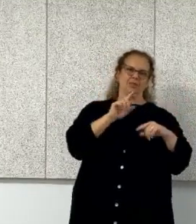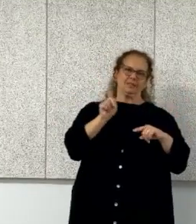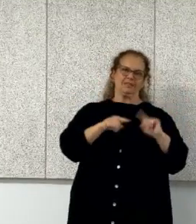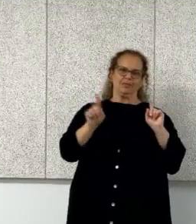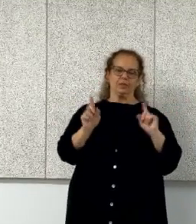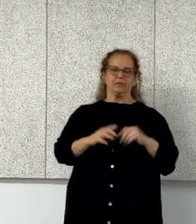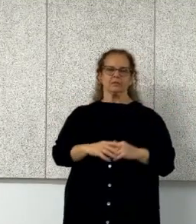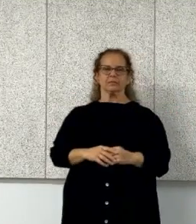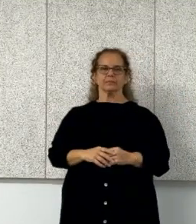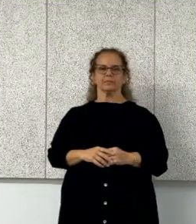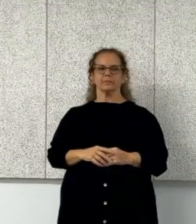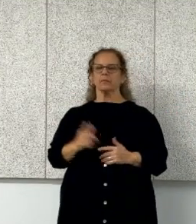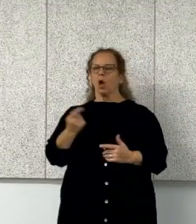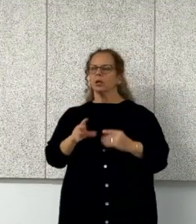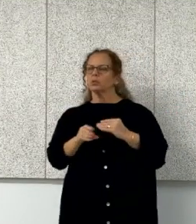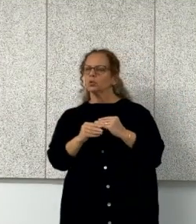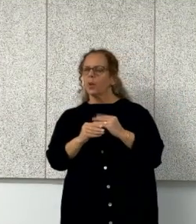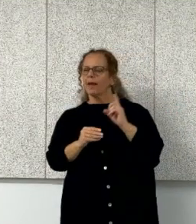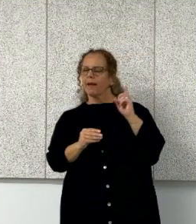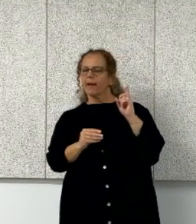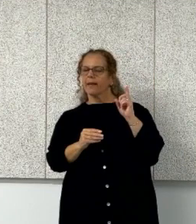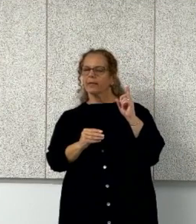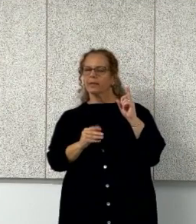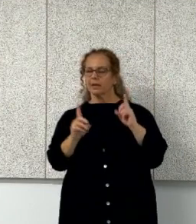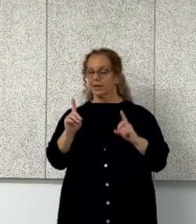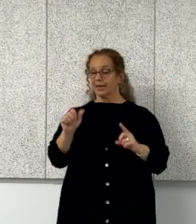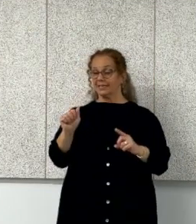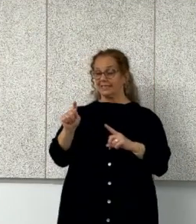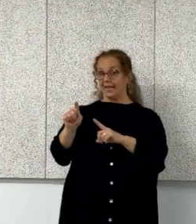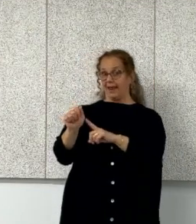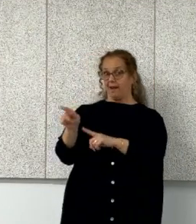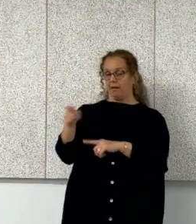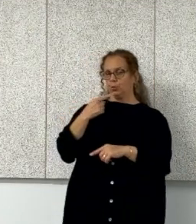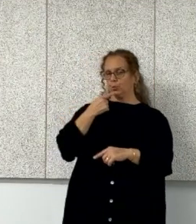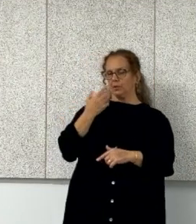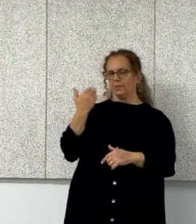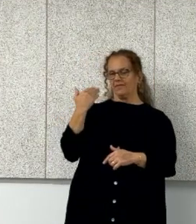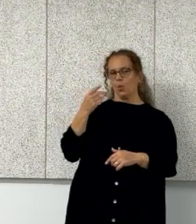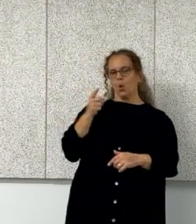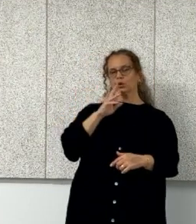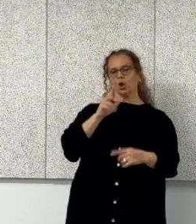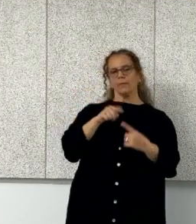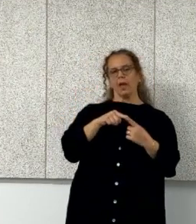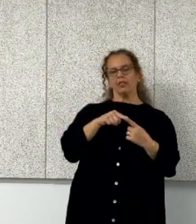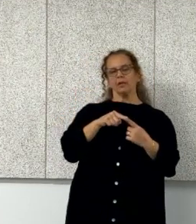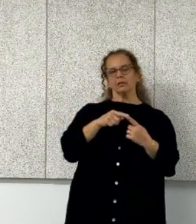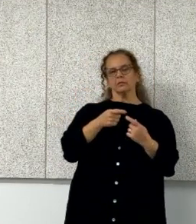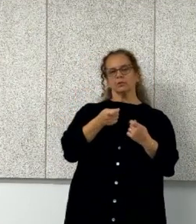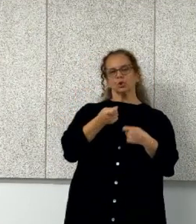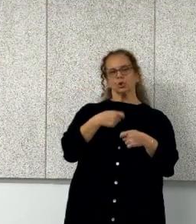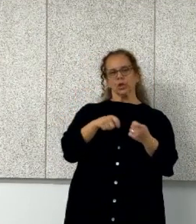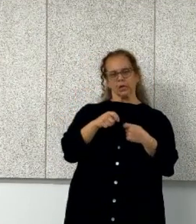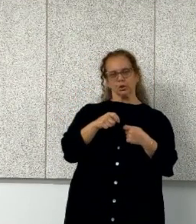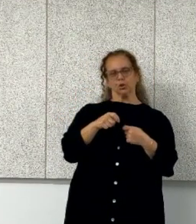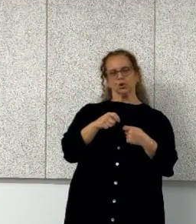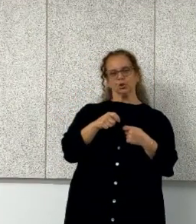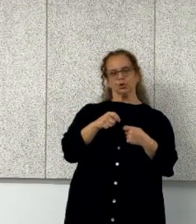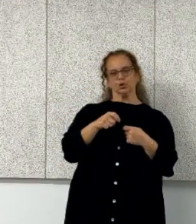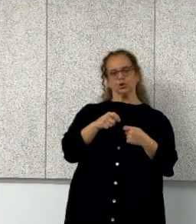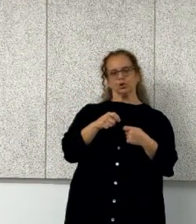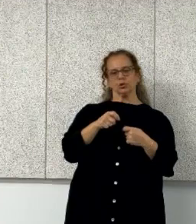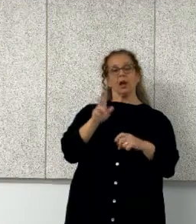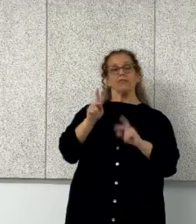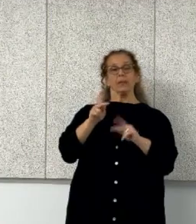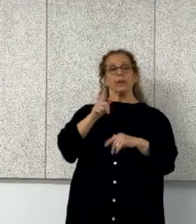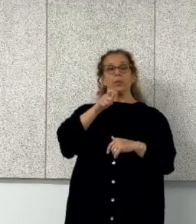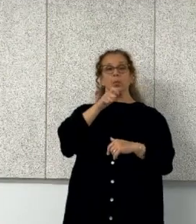I know I just spoke, but I just want to say one quick thing to add on to the data that you referenced before, and that talking about that churn of folks who aren't coming, or the ratio of people who